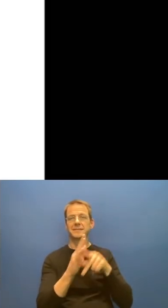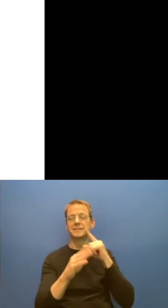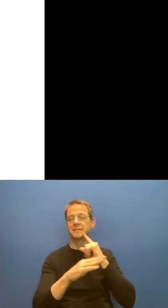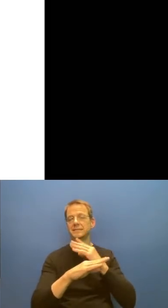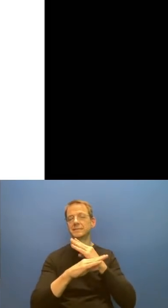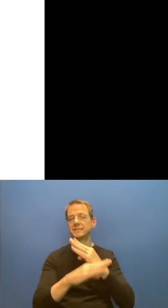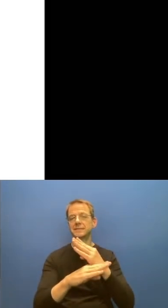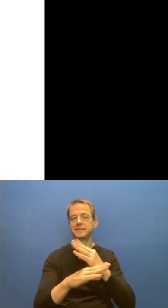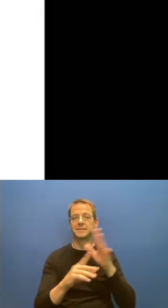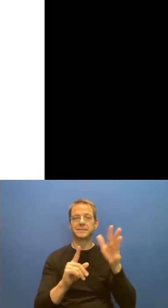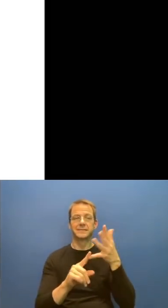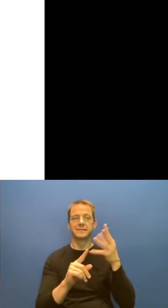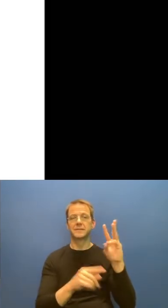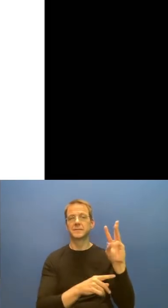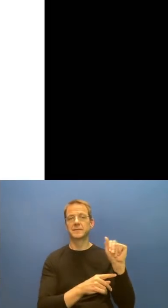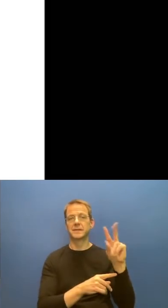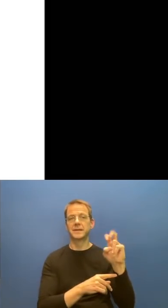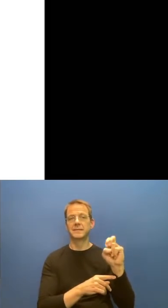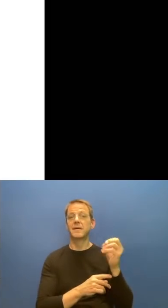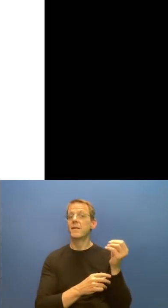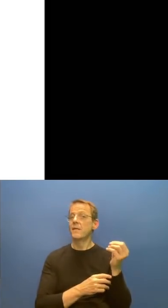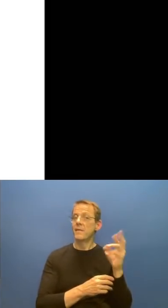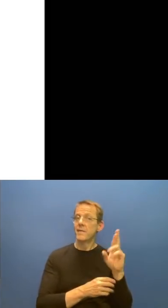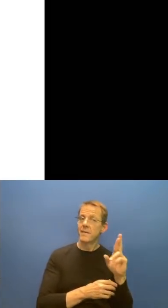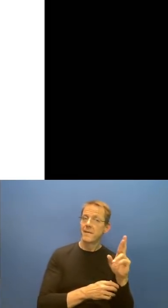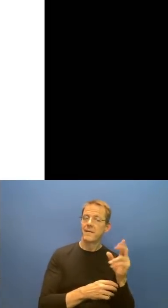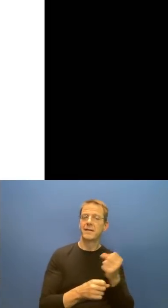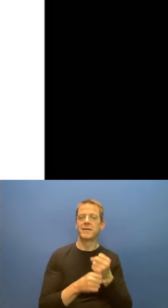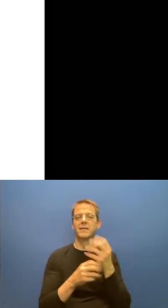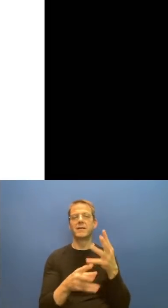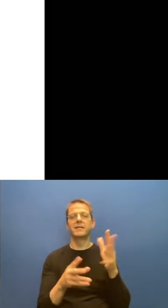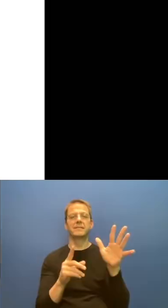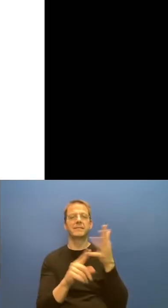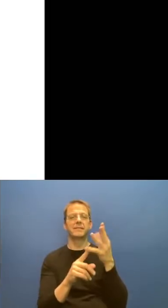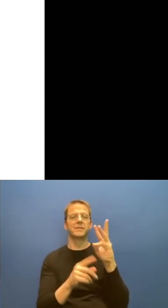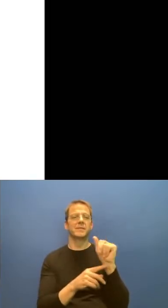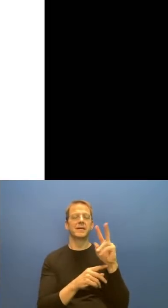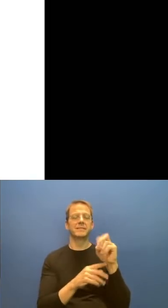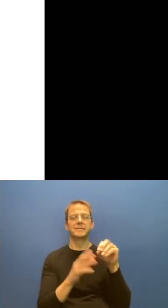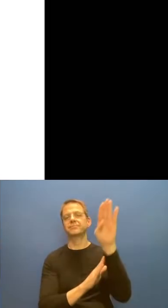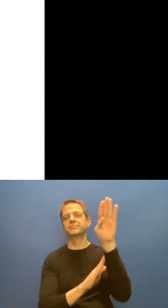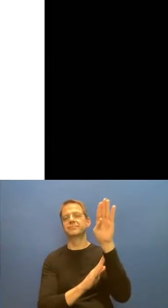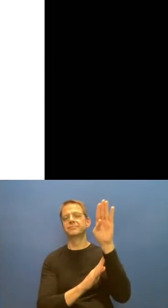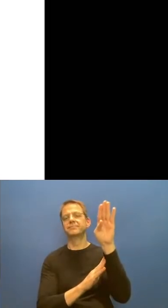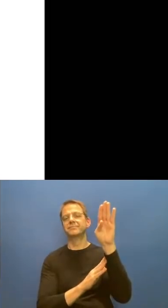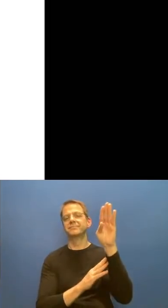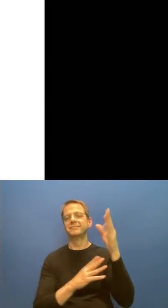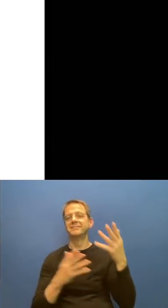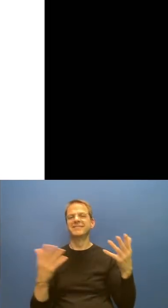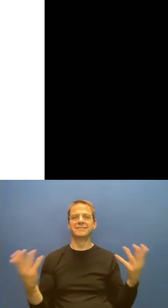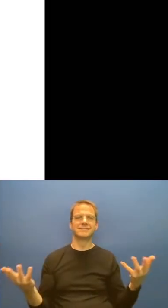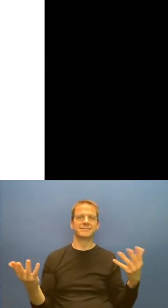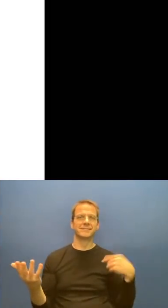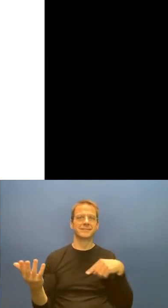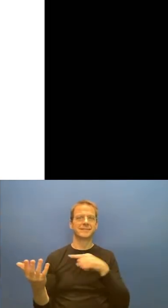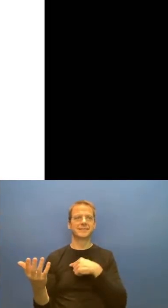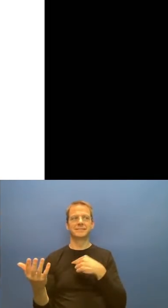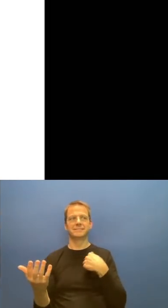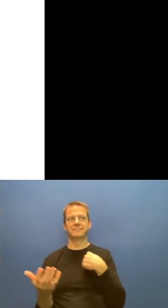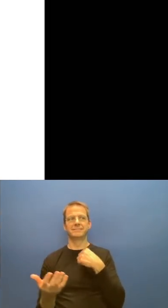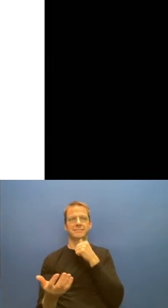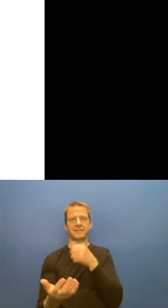much power, but we can protect ourselves, and we can protect our loved